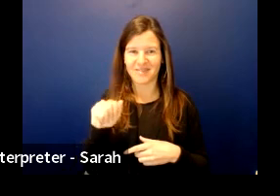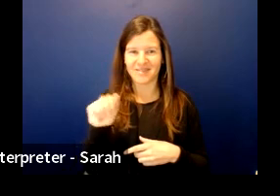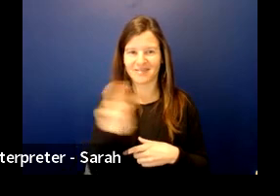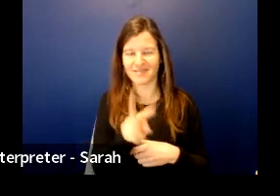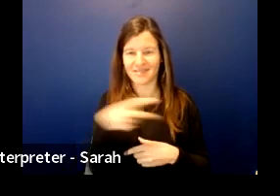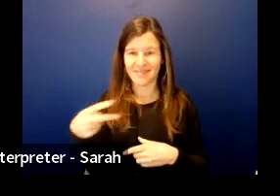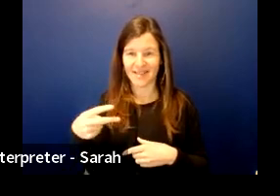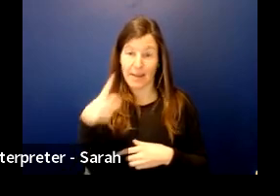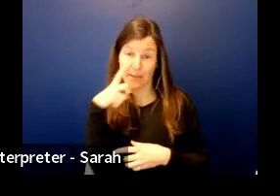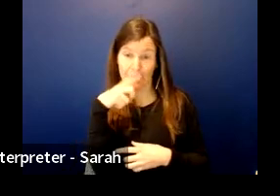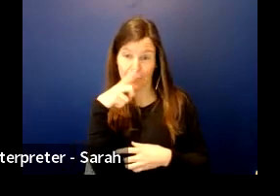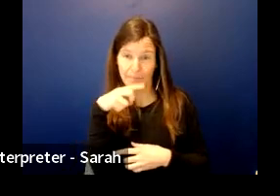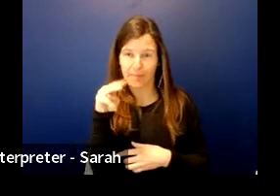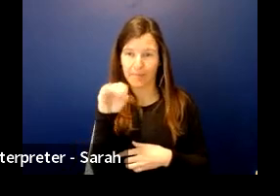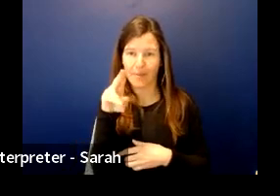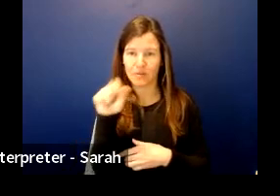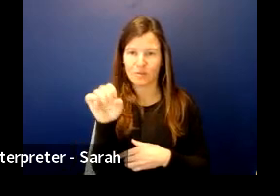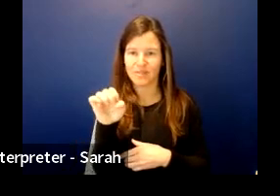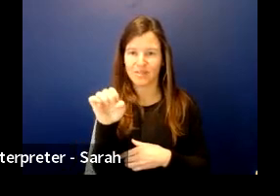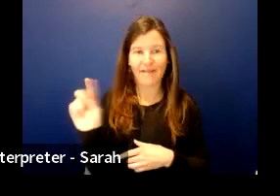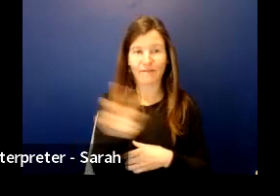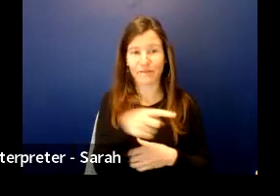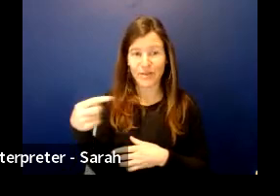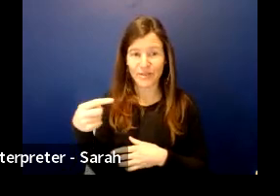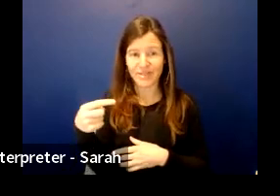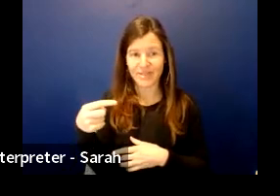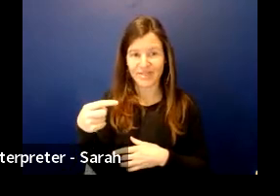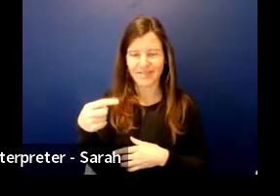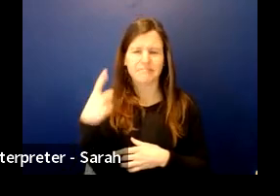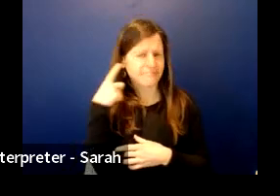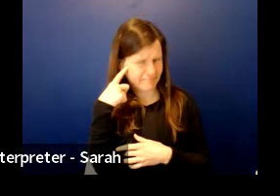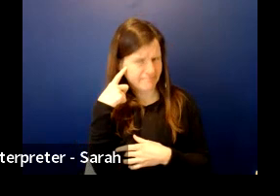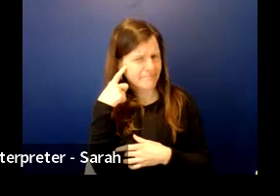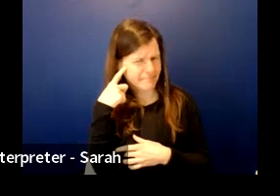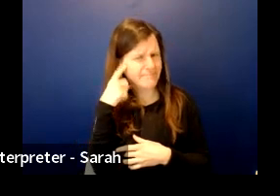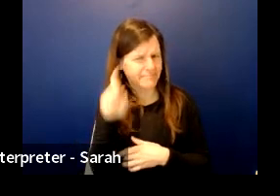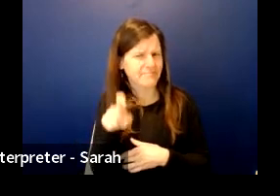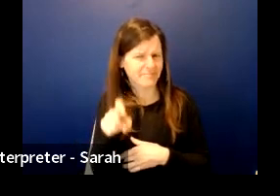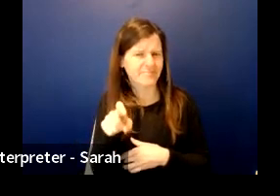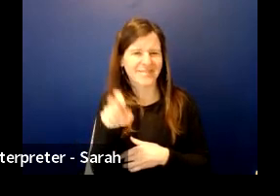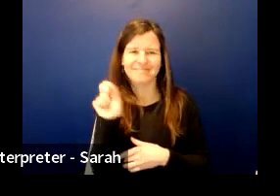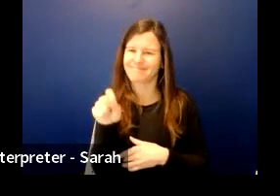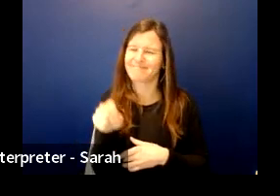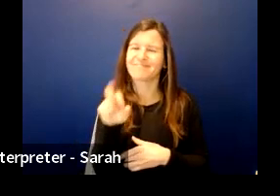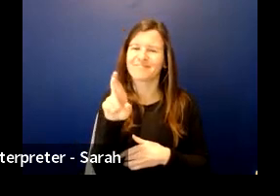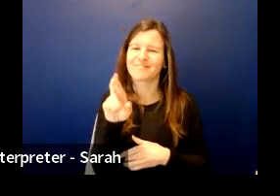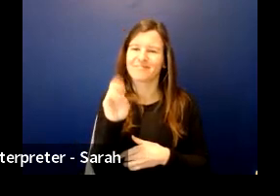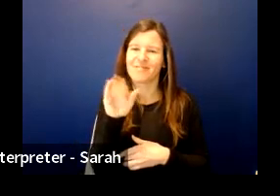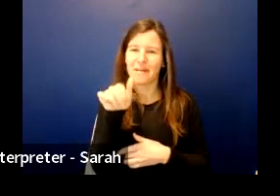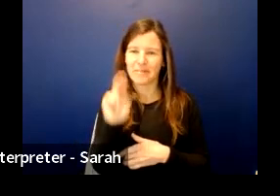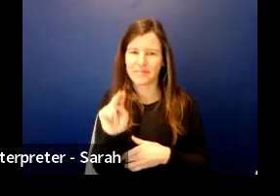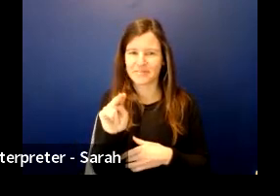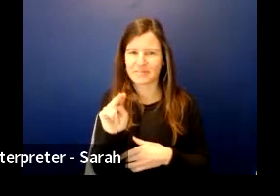Second place, Mouse. And first, I think it's gotta be, yes, it's Robin.